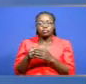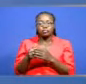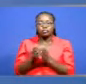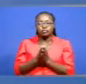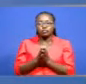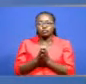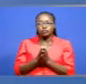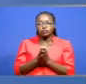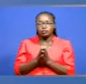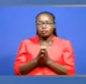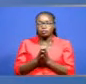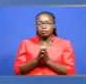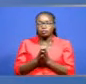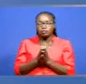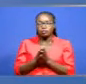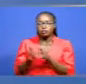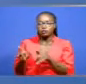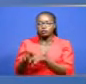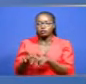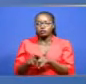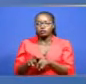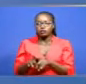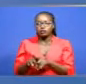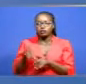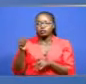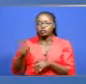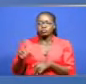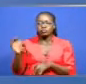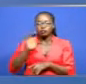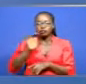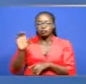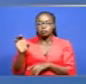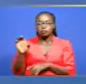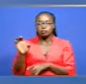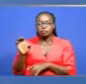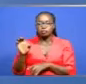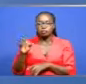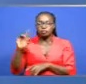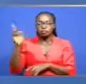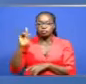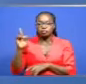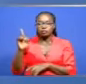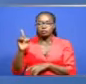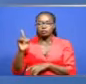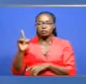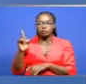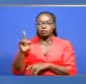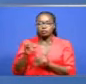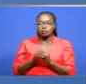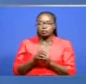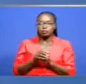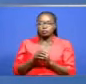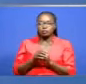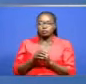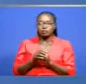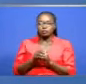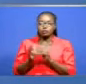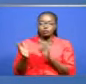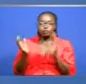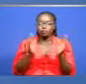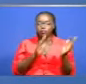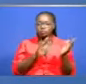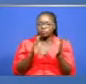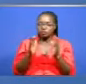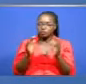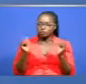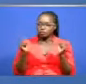during the morning hours and also the southeastern lowlands. The capital will experience cool and cloudy weather patterns during the